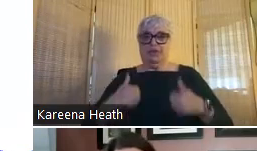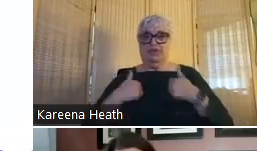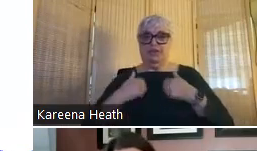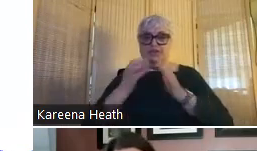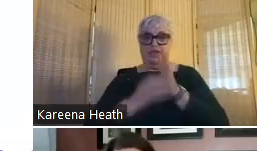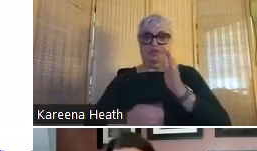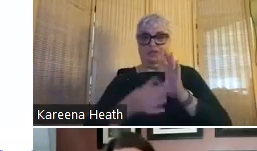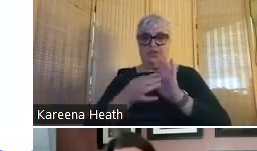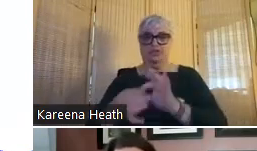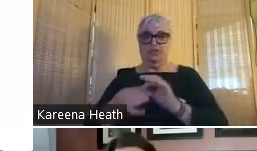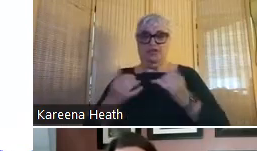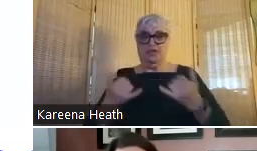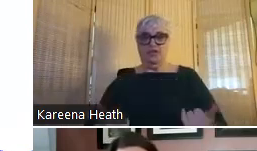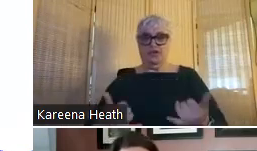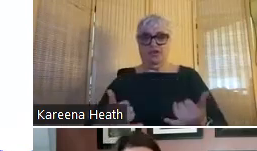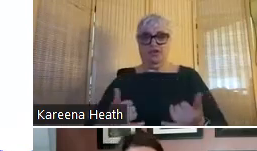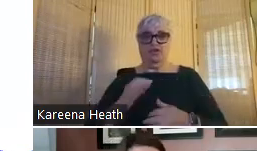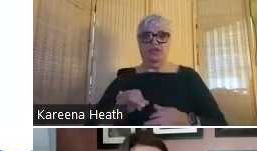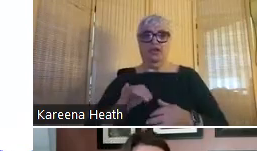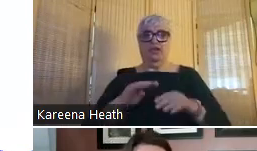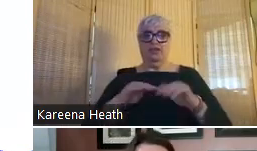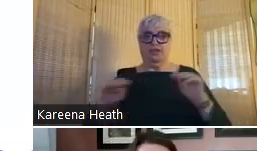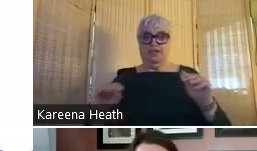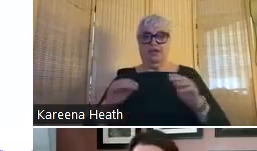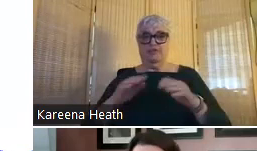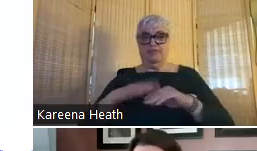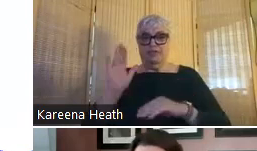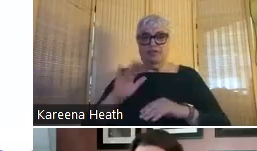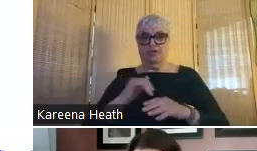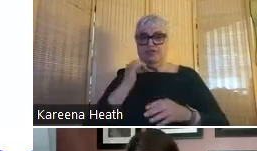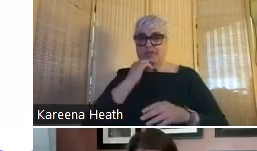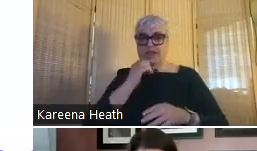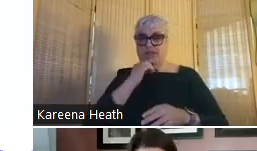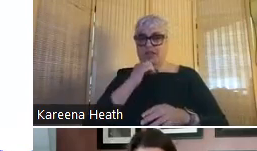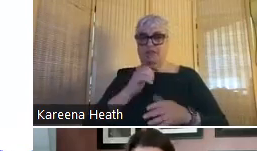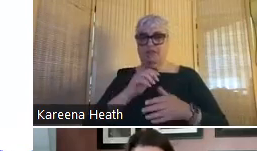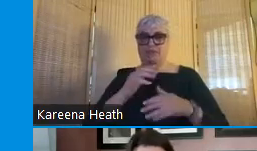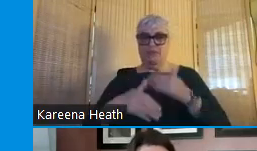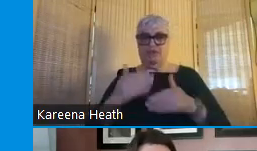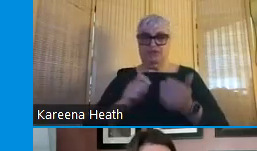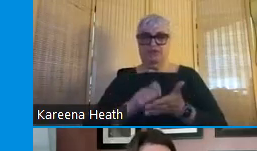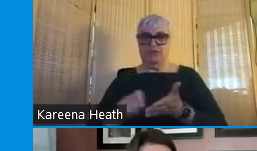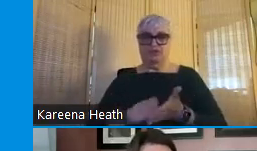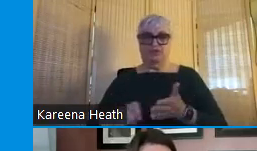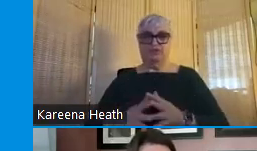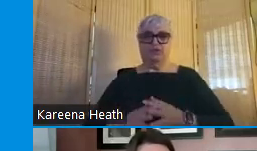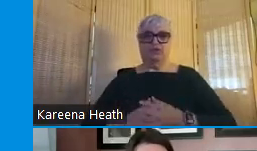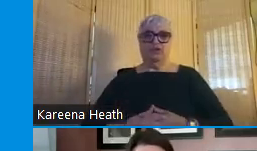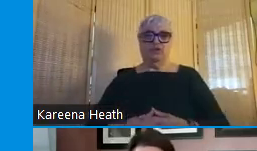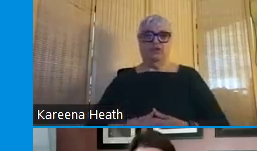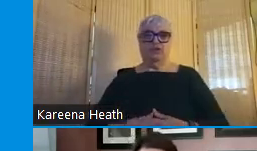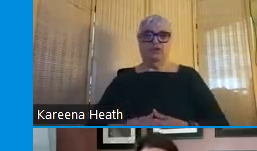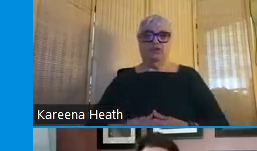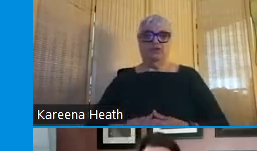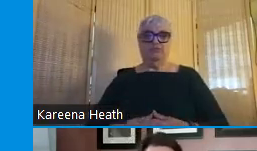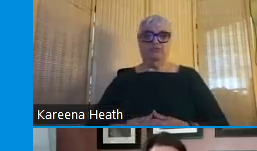based off of current state. So this level of care requires a minimum of daily progress notes. Next slide. And